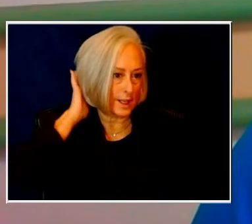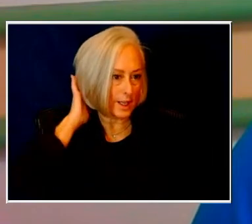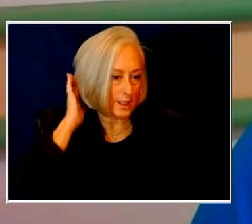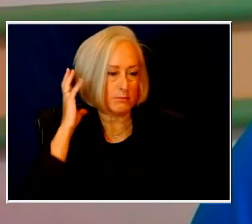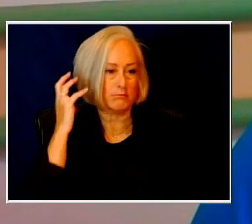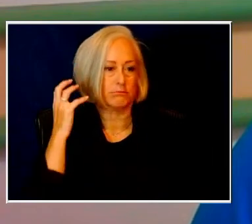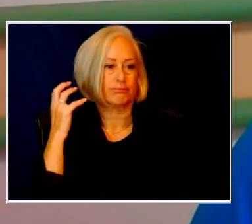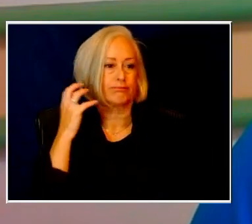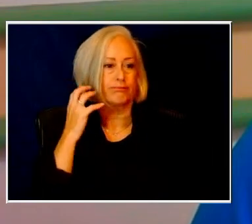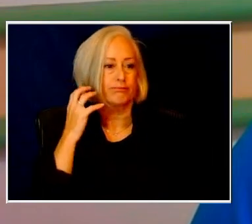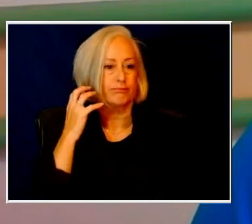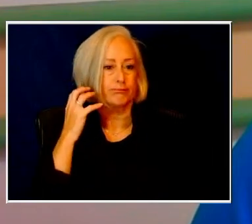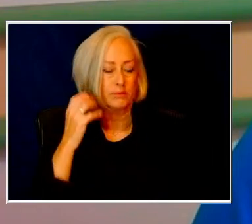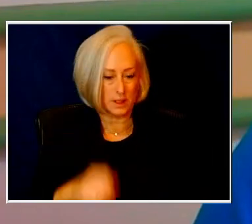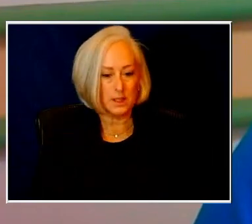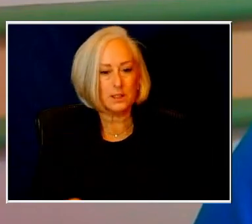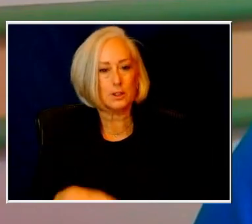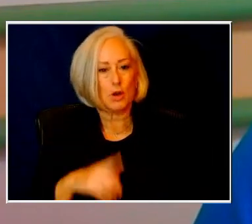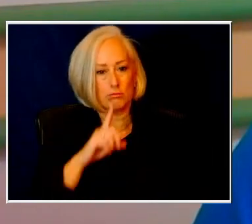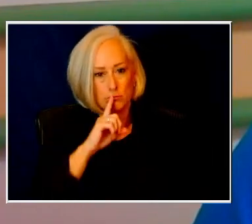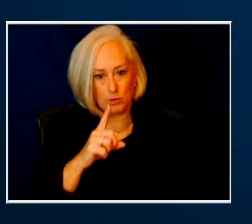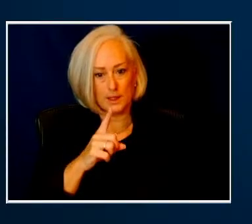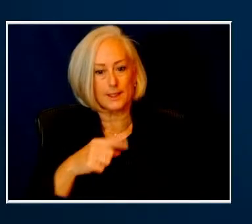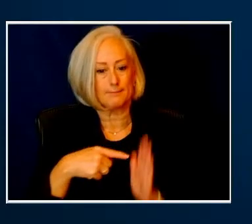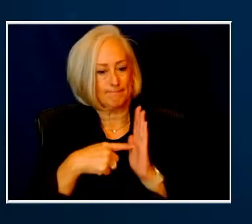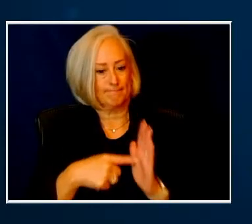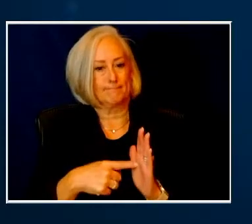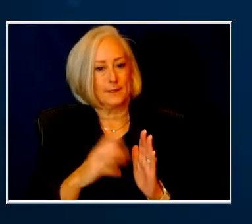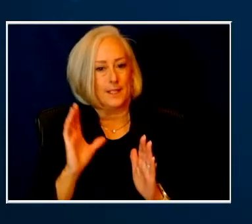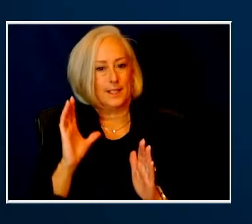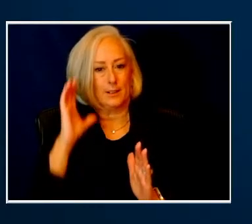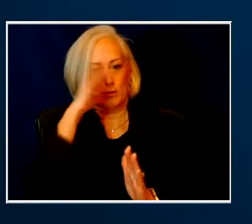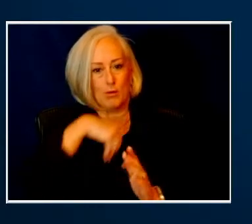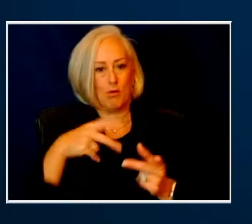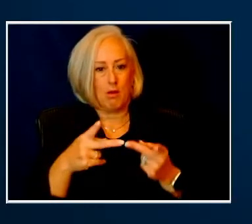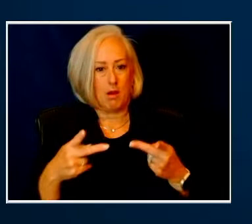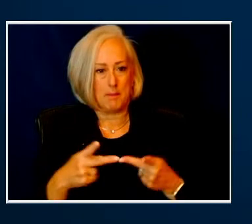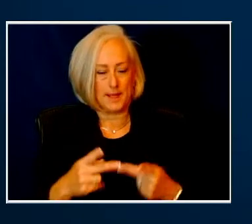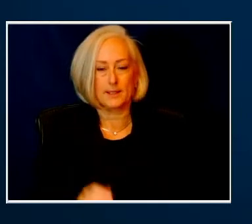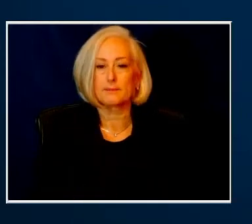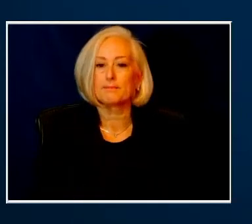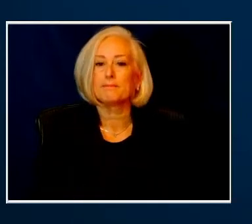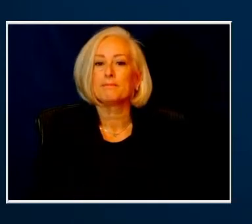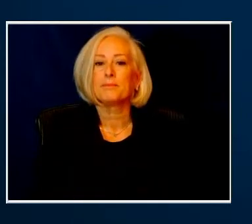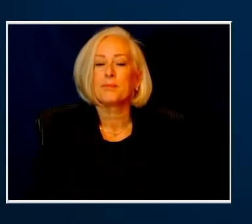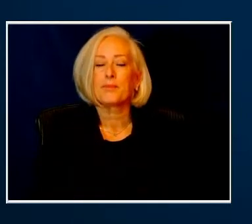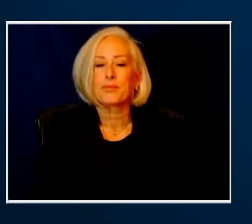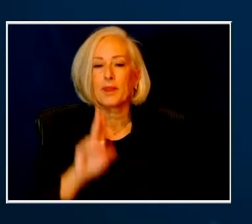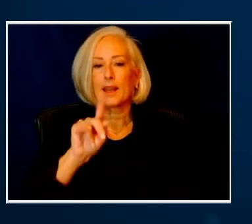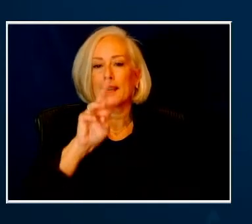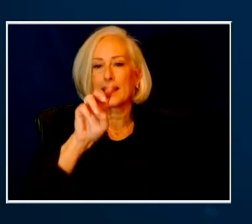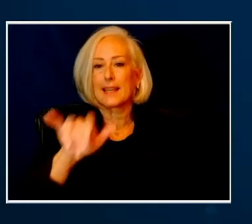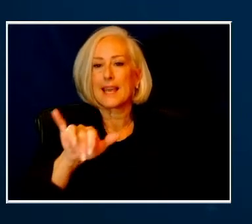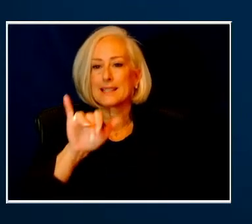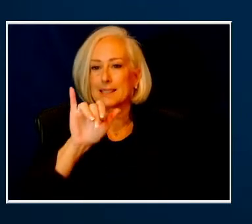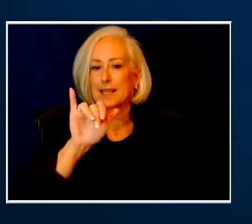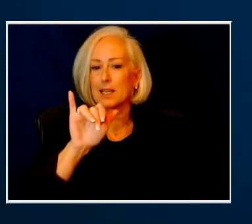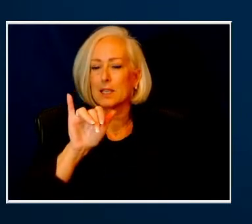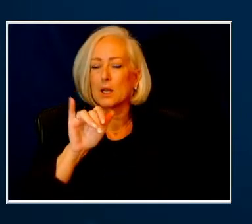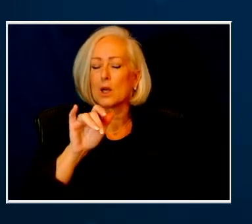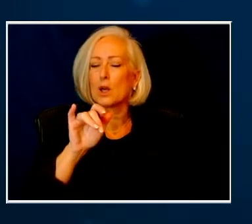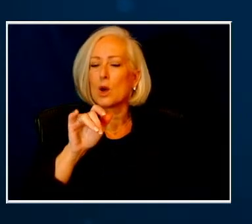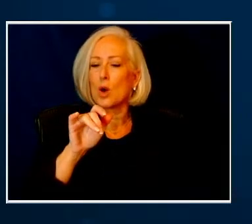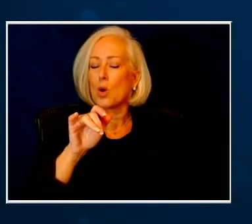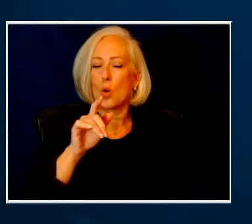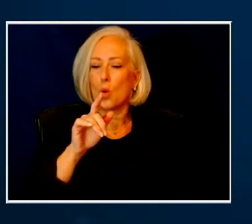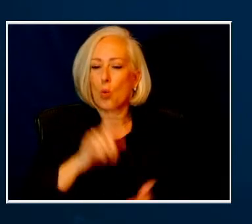fairly rare tumor. So Casey, this started though, kind of what tipped you off was you thought that Kolbie was